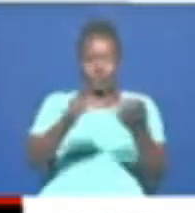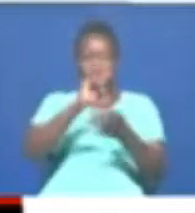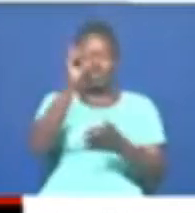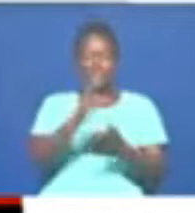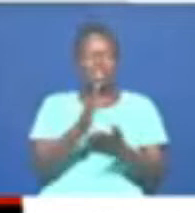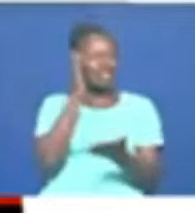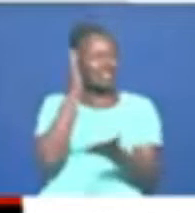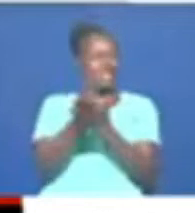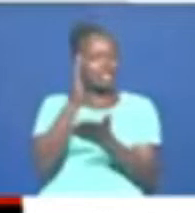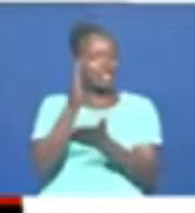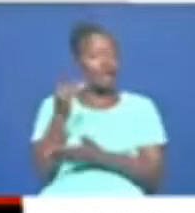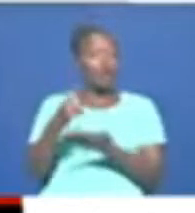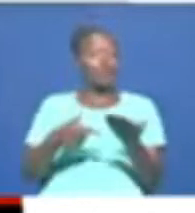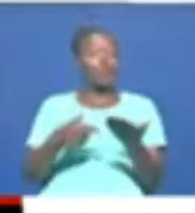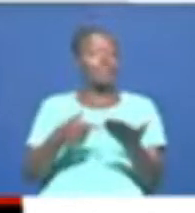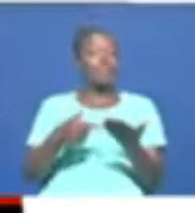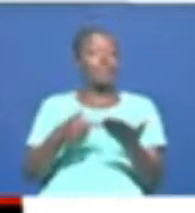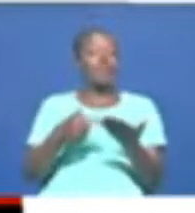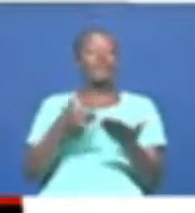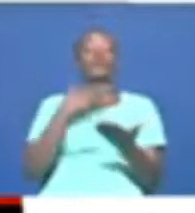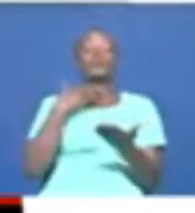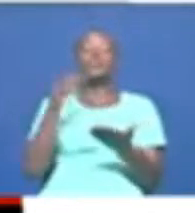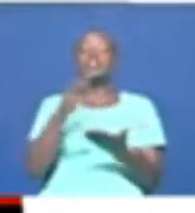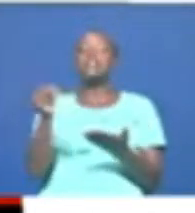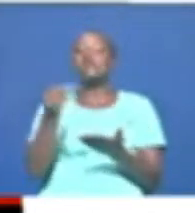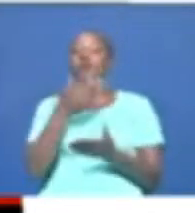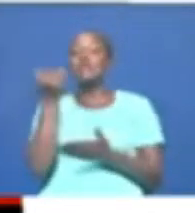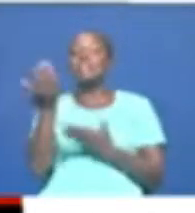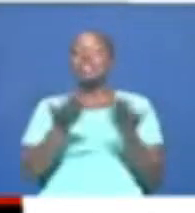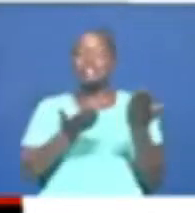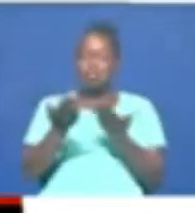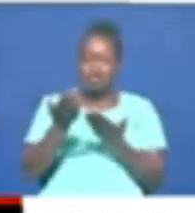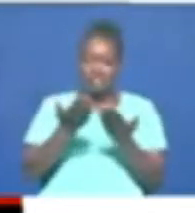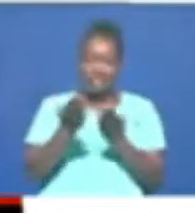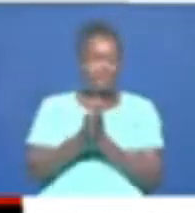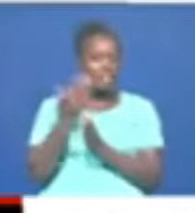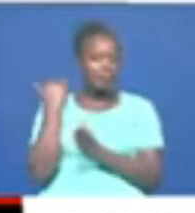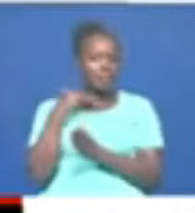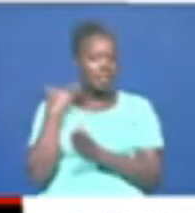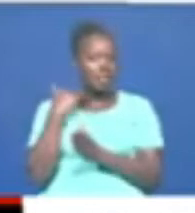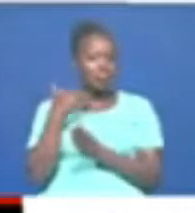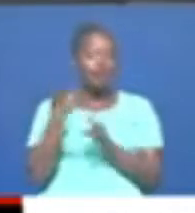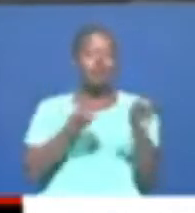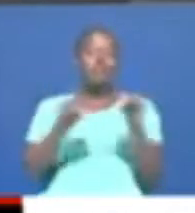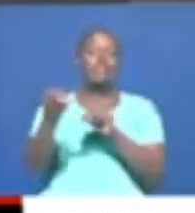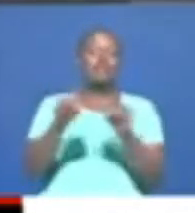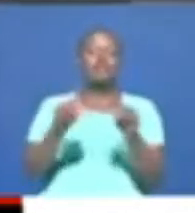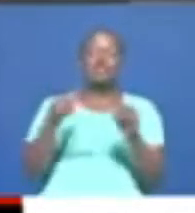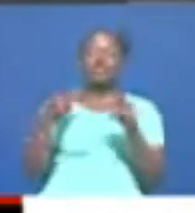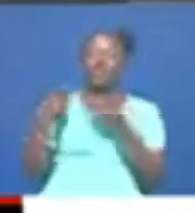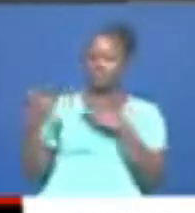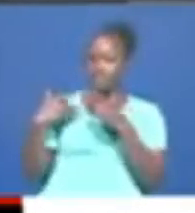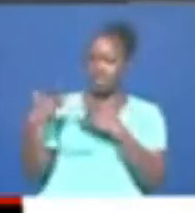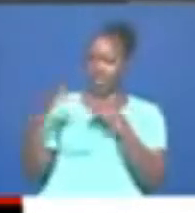exactly what you have intended for them to have for better services as far as crime management is concerned in the country. The